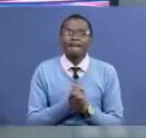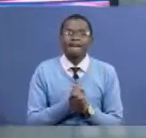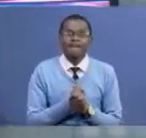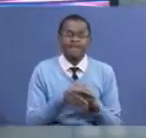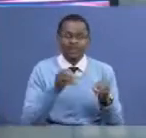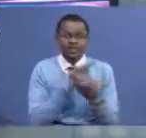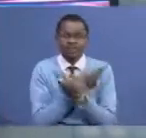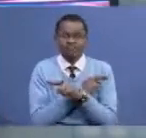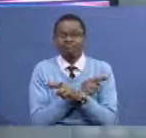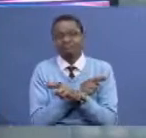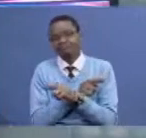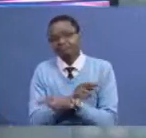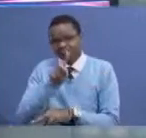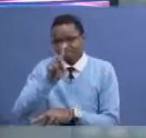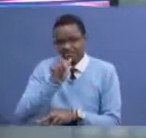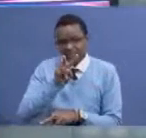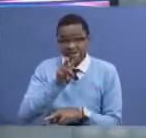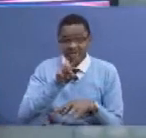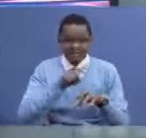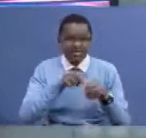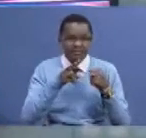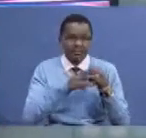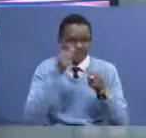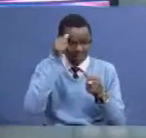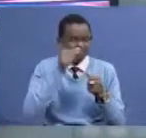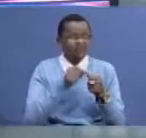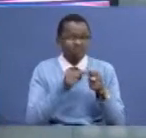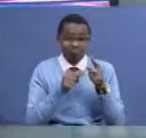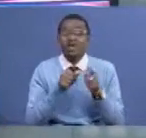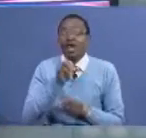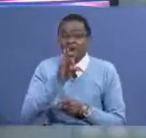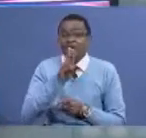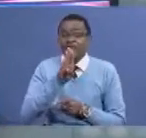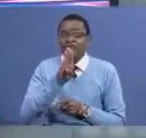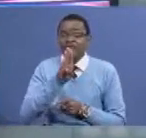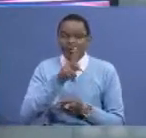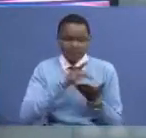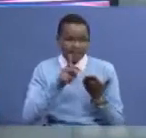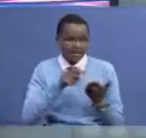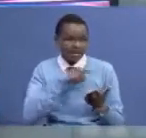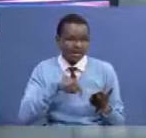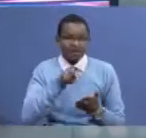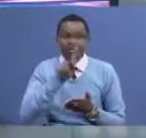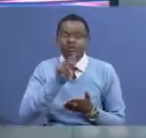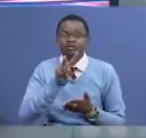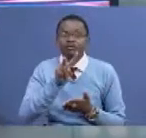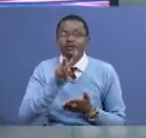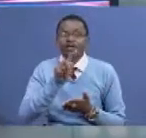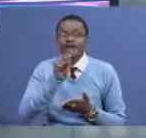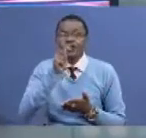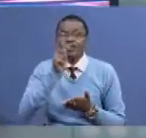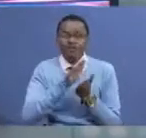Well, let's take a short break right now on KUTV News at 8. Remember, we're streaming live on Facebook. Check out our page. That's at KUTV